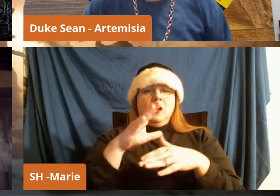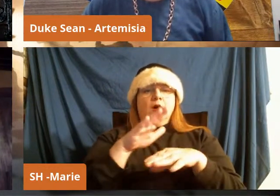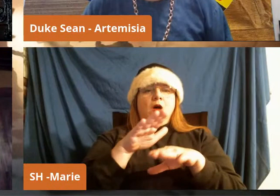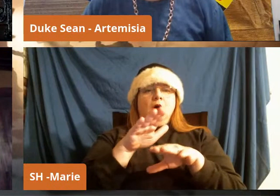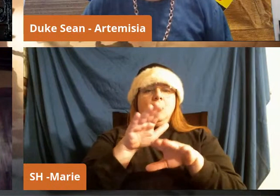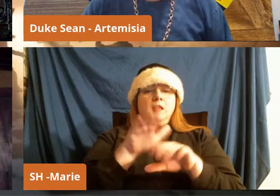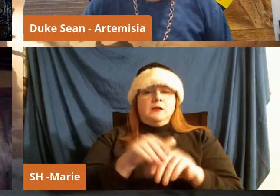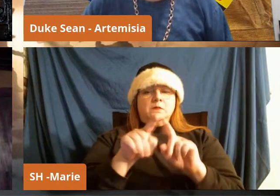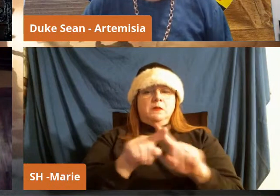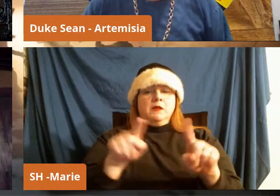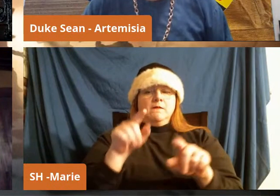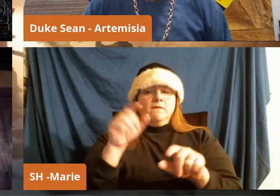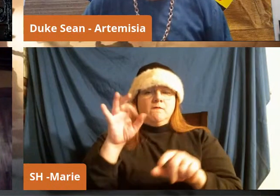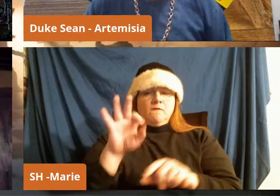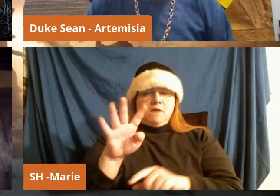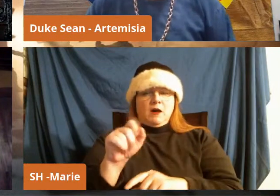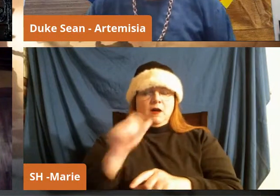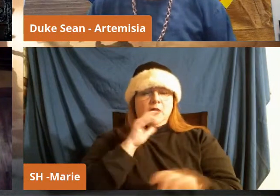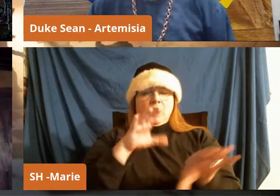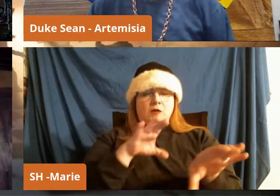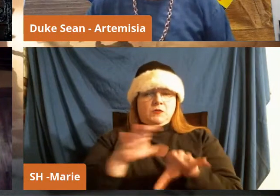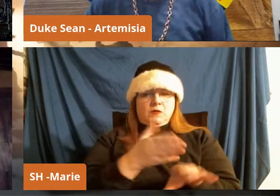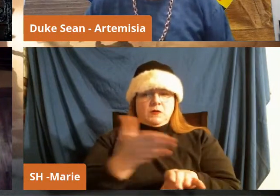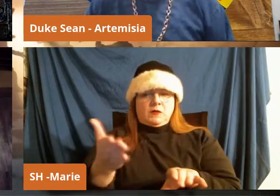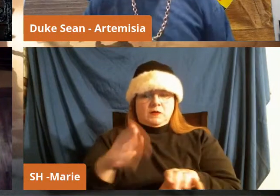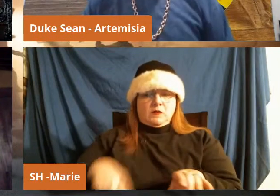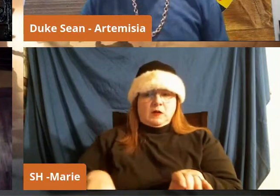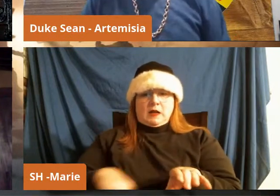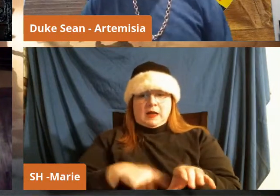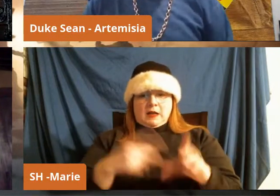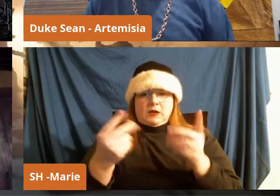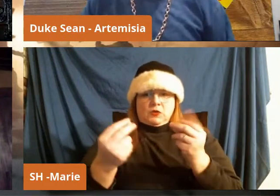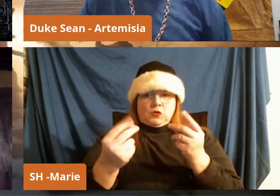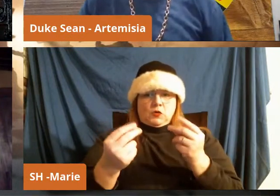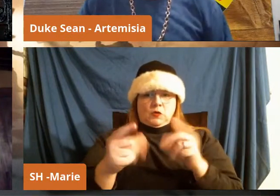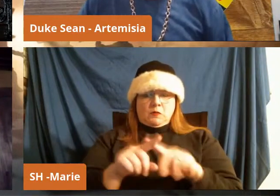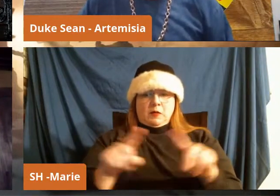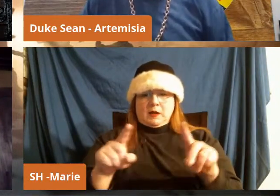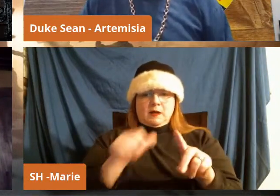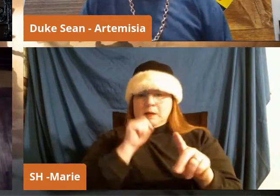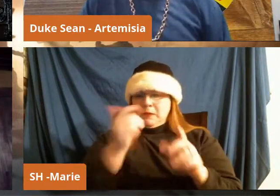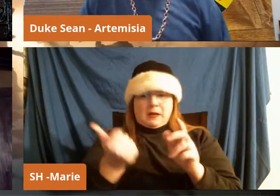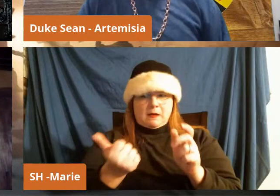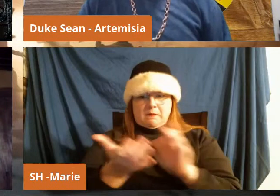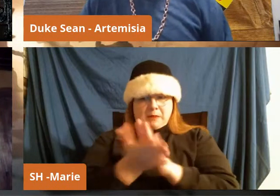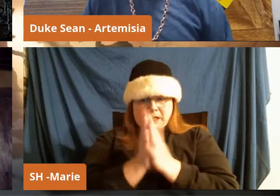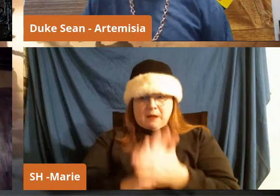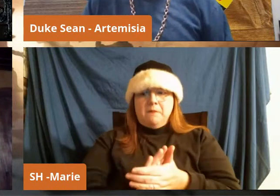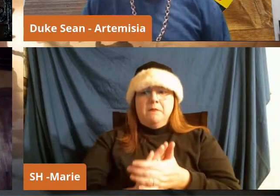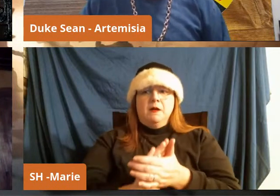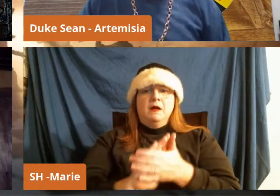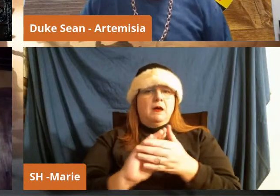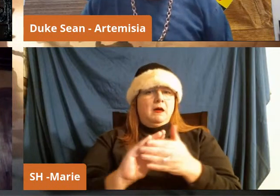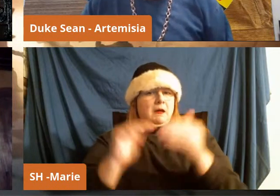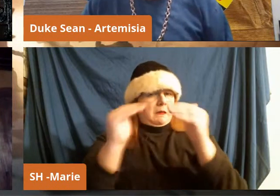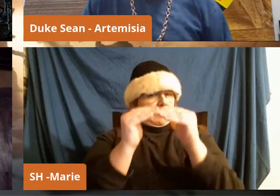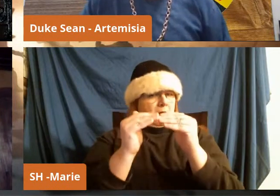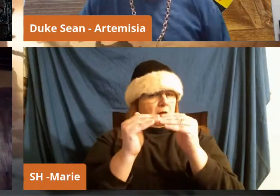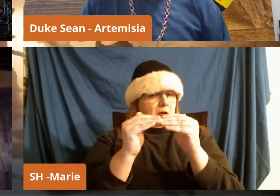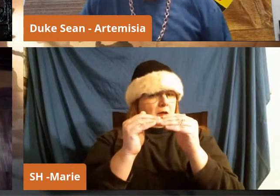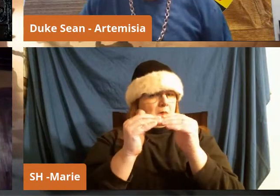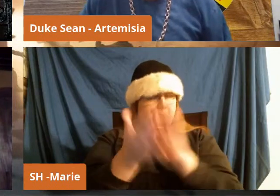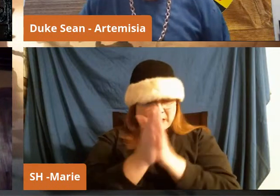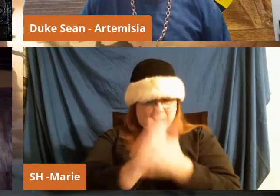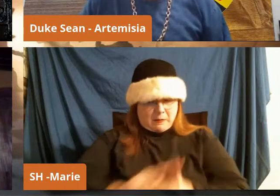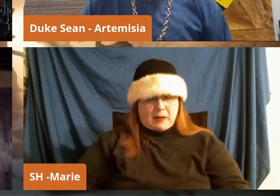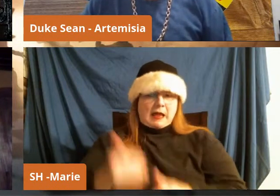fact that I was doing things that were knightly to do, but I wasn't doing them to get knighted and to get